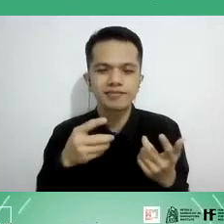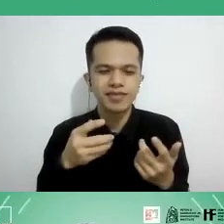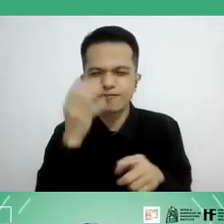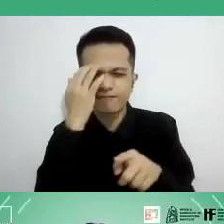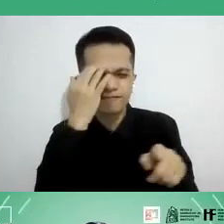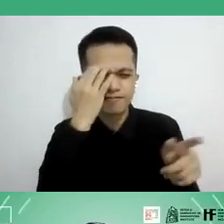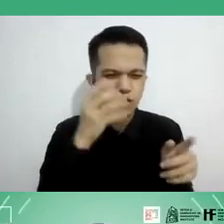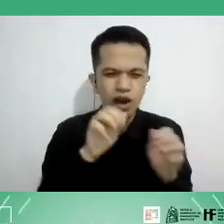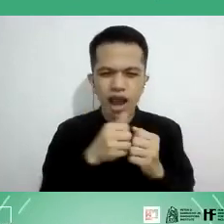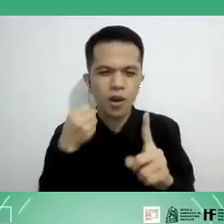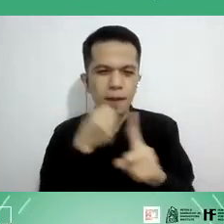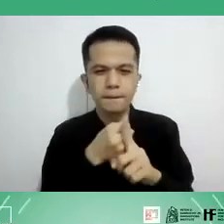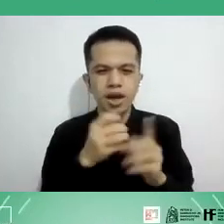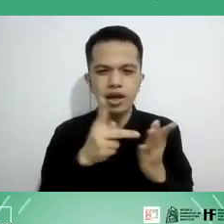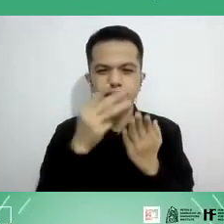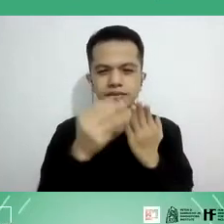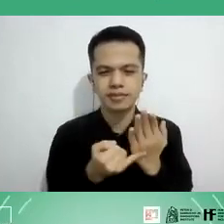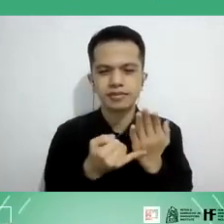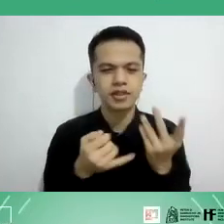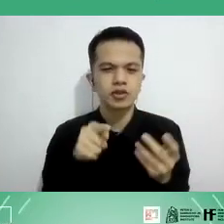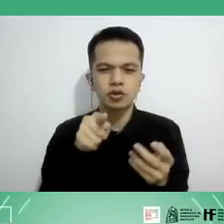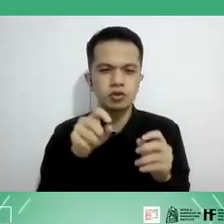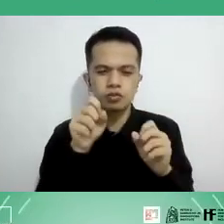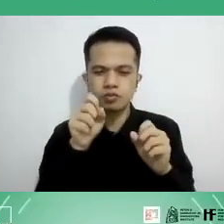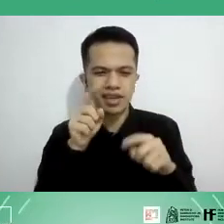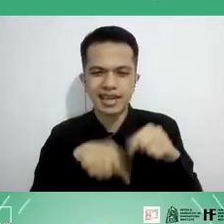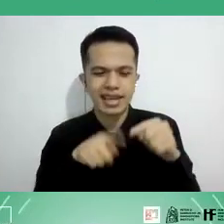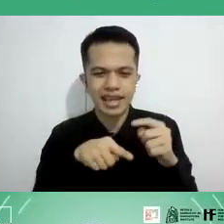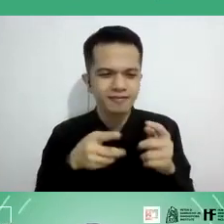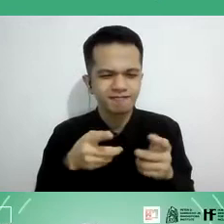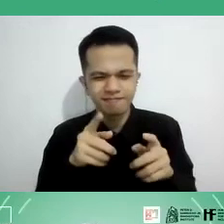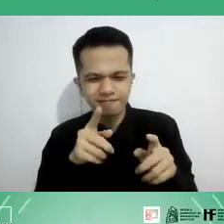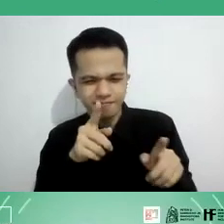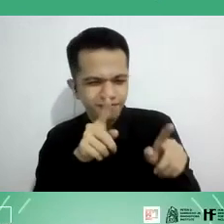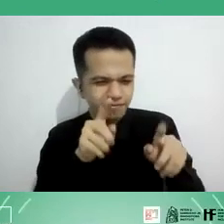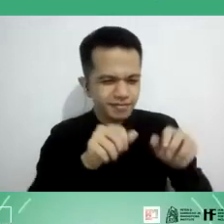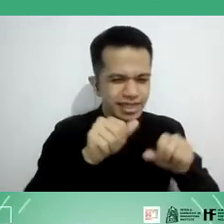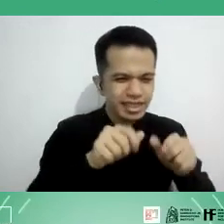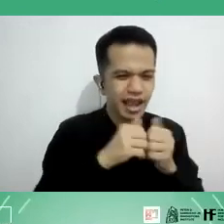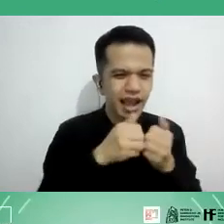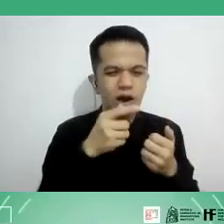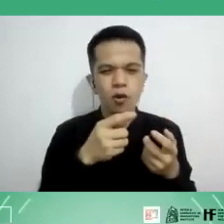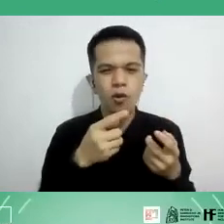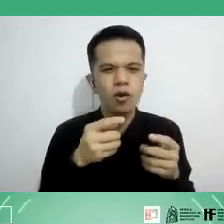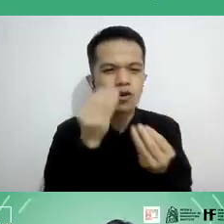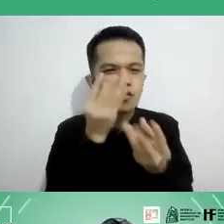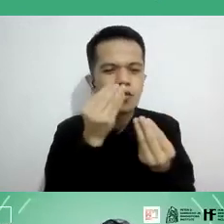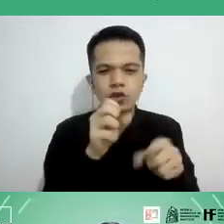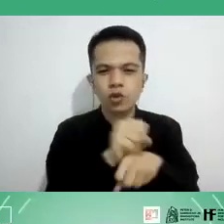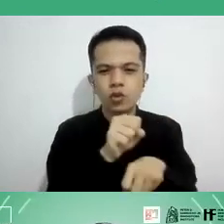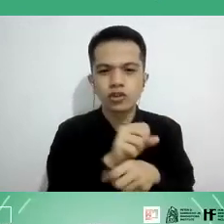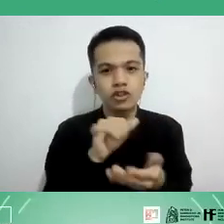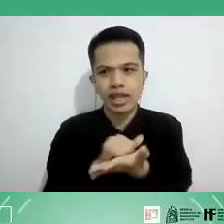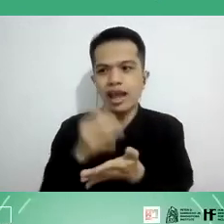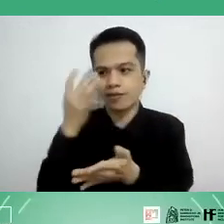complete impact of these projects. You wouldn't be able to assess how well this information would work because smart technology does that.